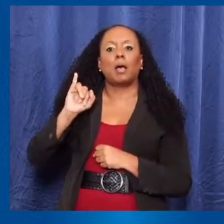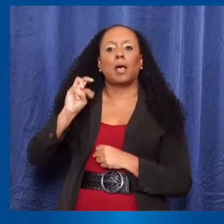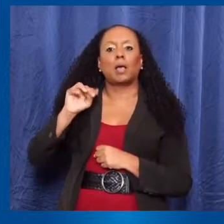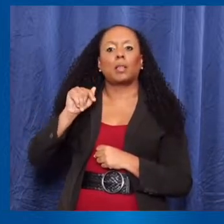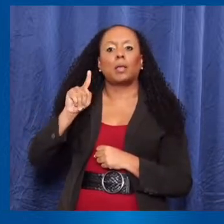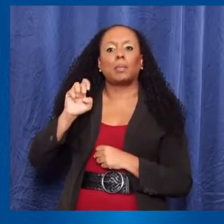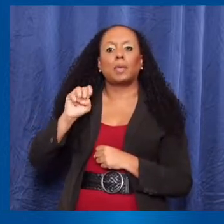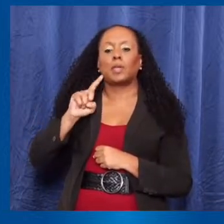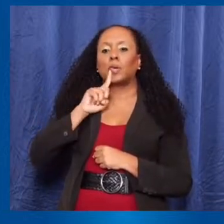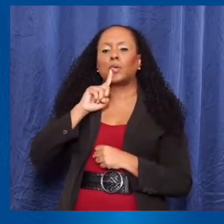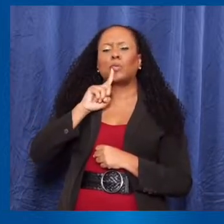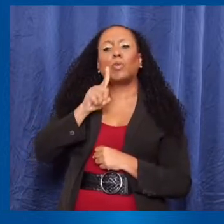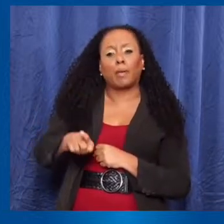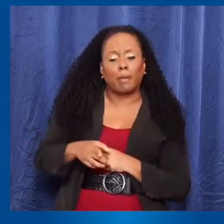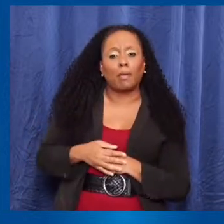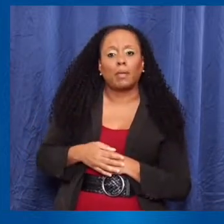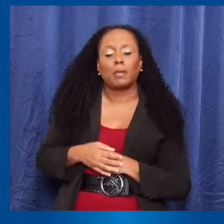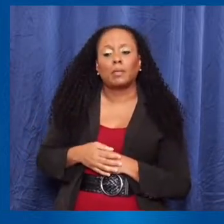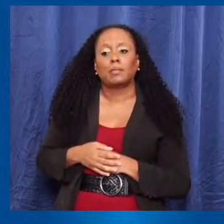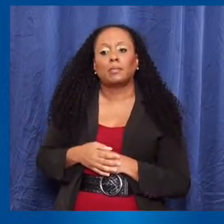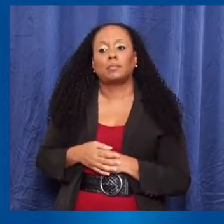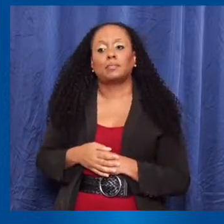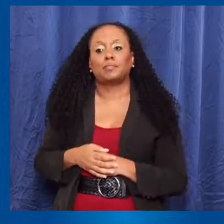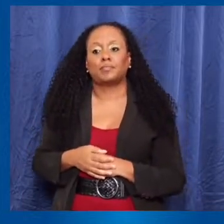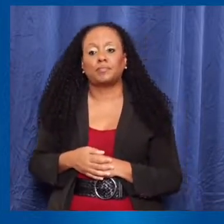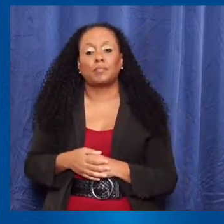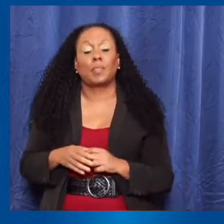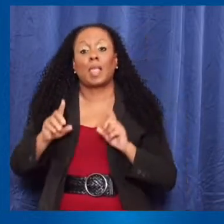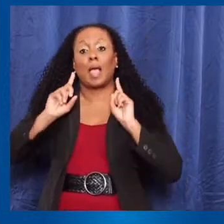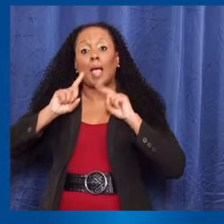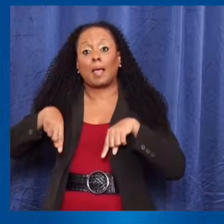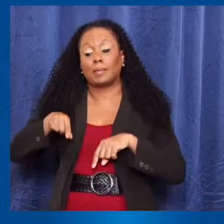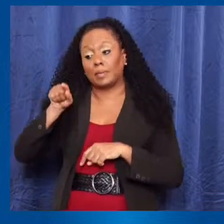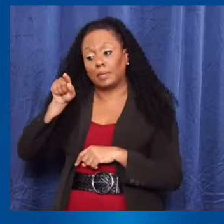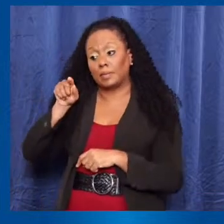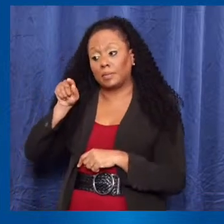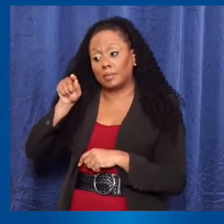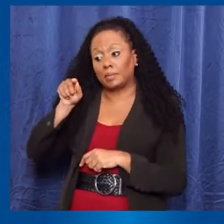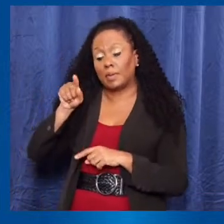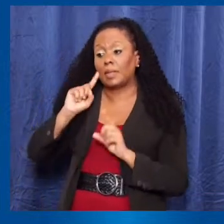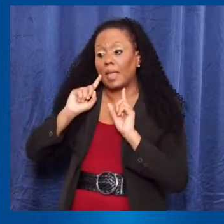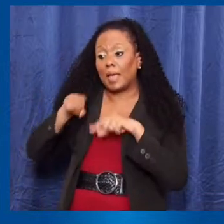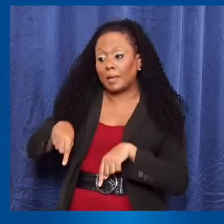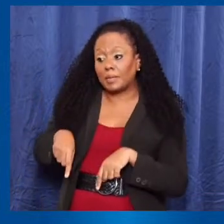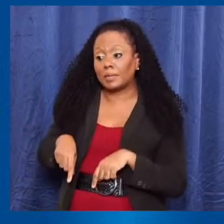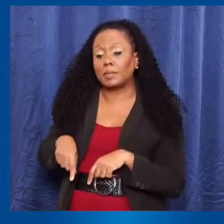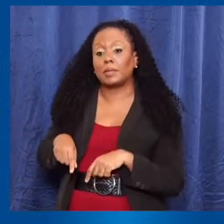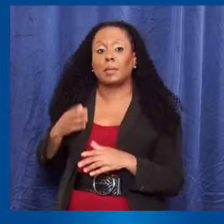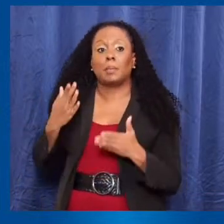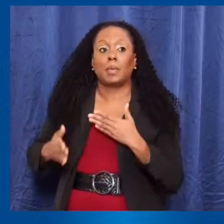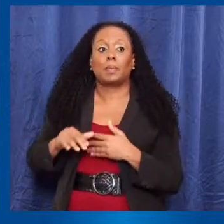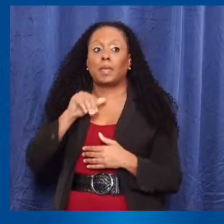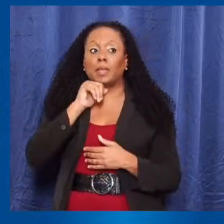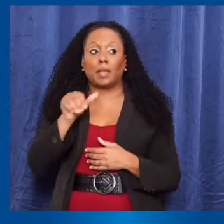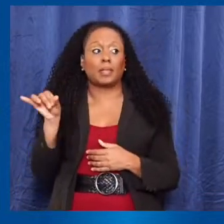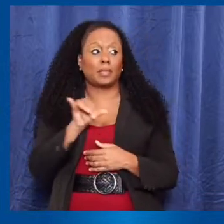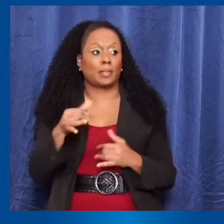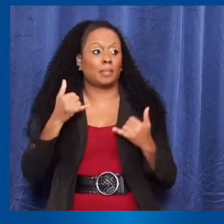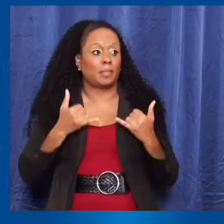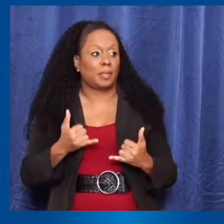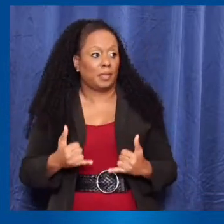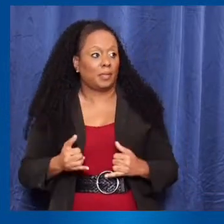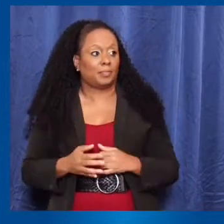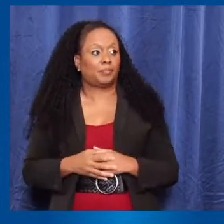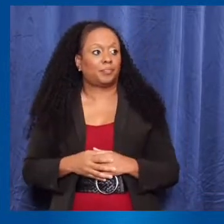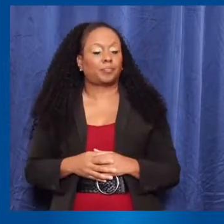bank's operations. His answers then may not be his answers today, because I think the maelstrom that followed him after that event made